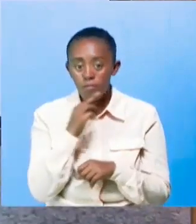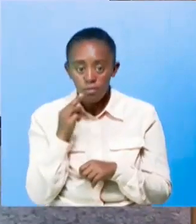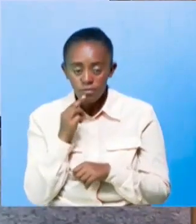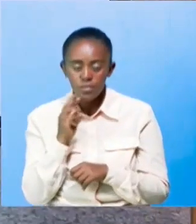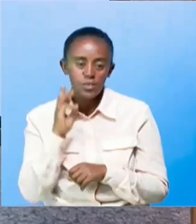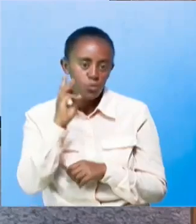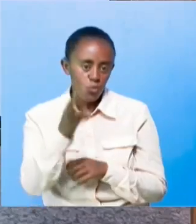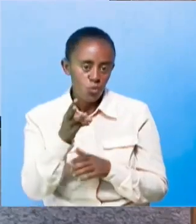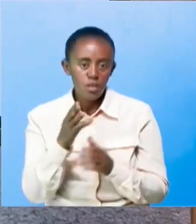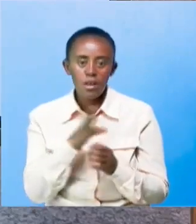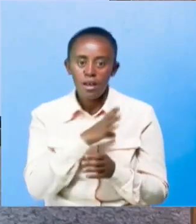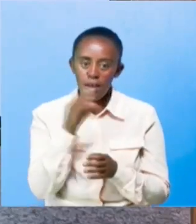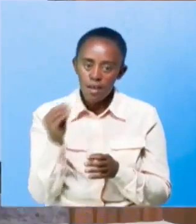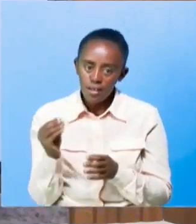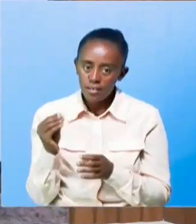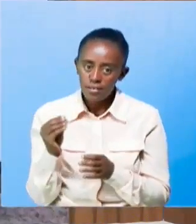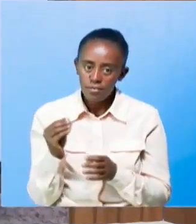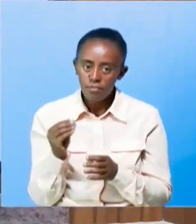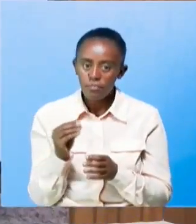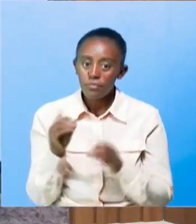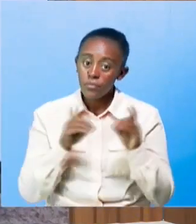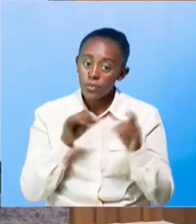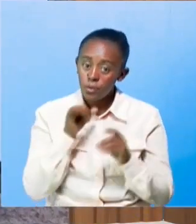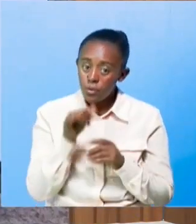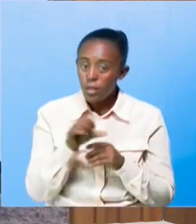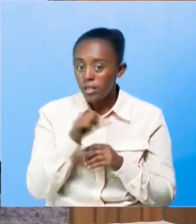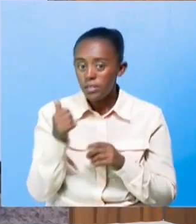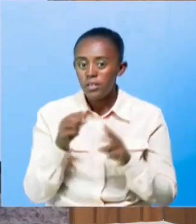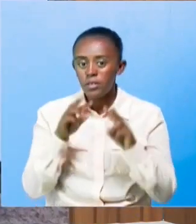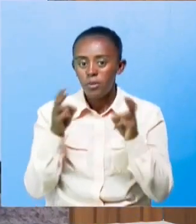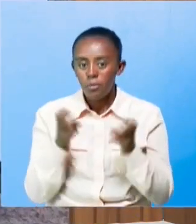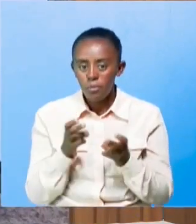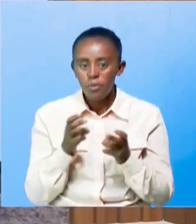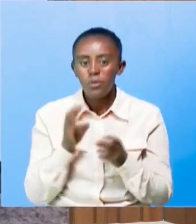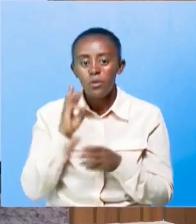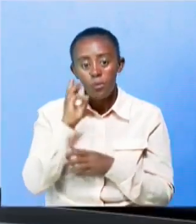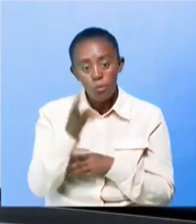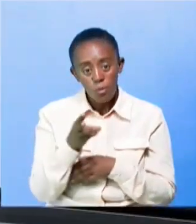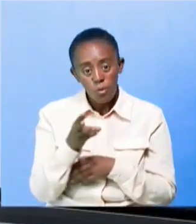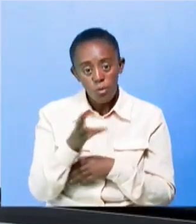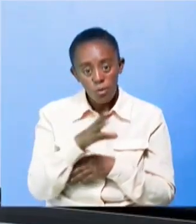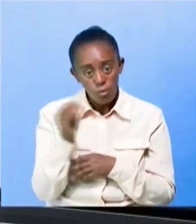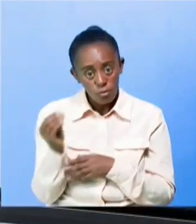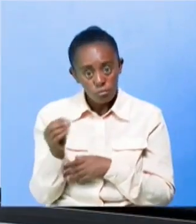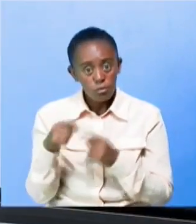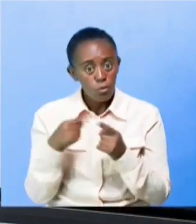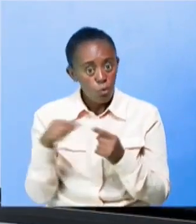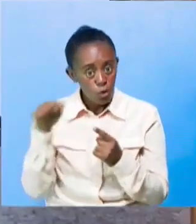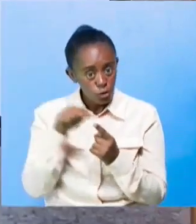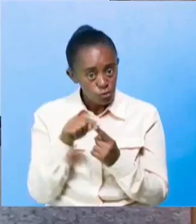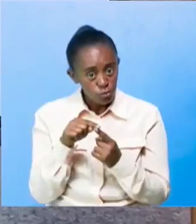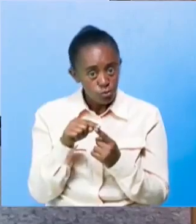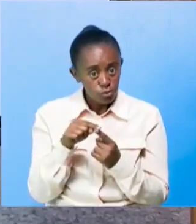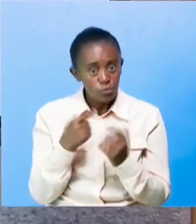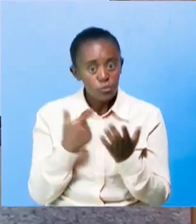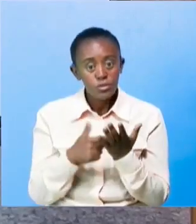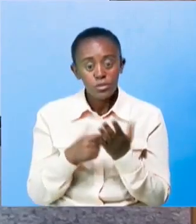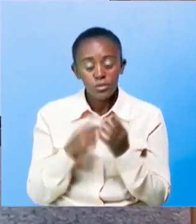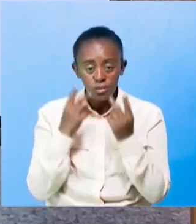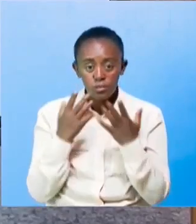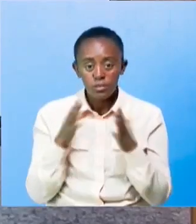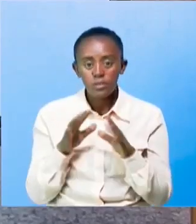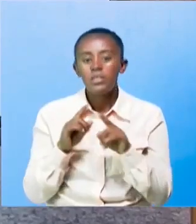will. And don't forget, our topic is will and going to. Since we have seen